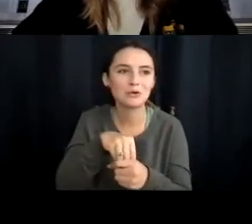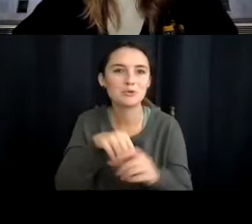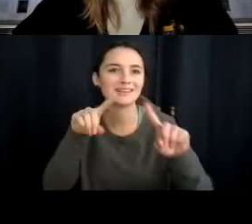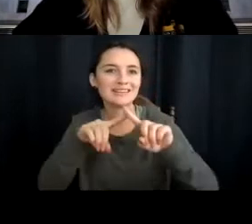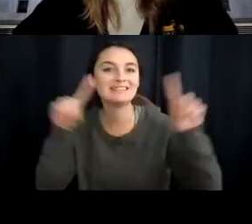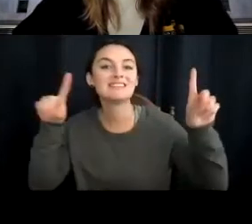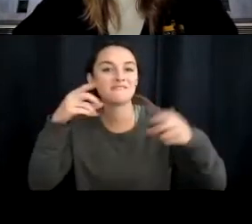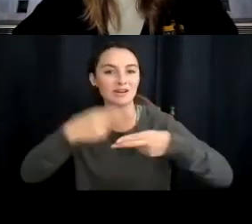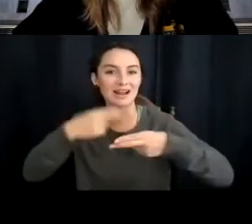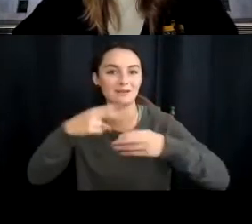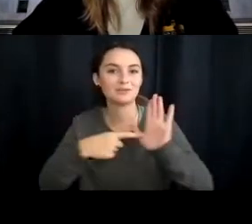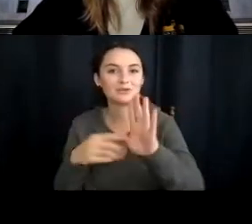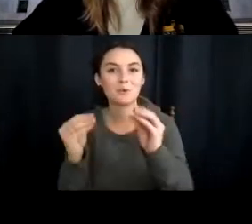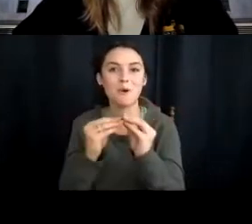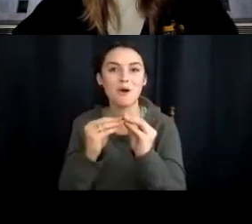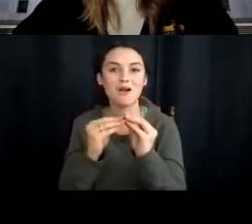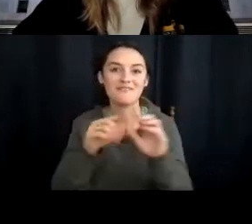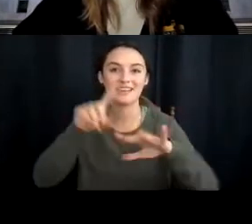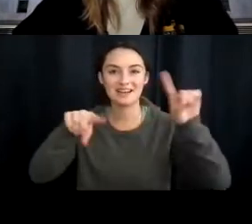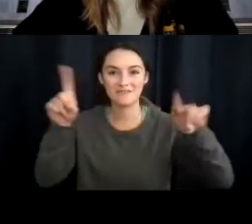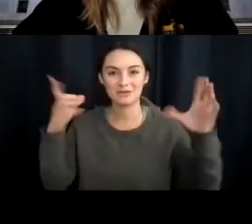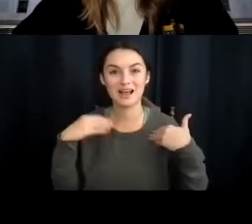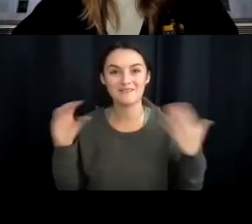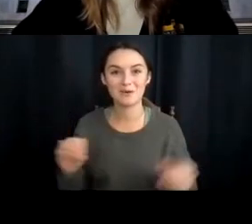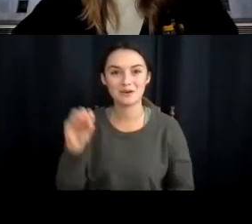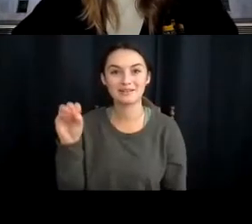here in Oregon? Okay.